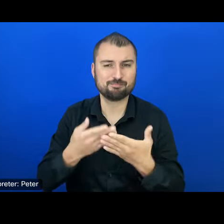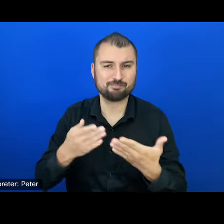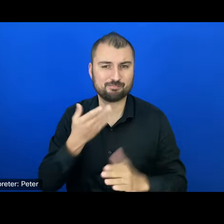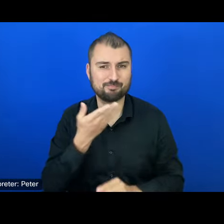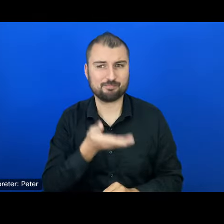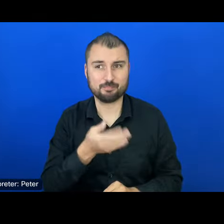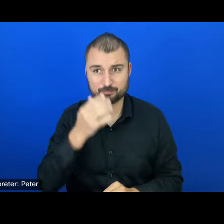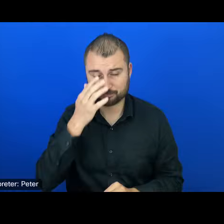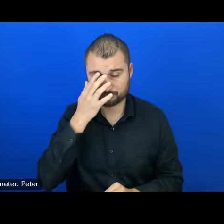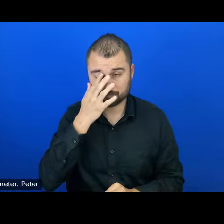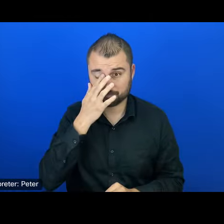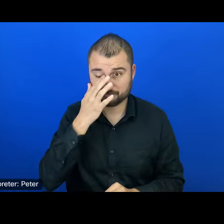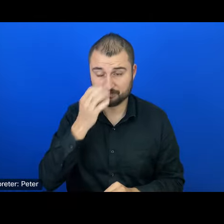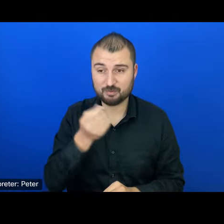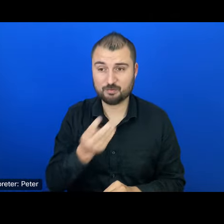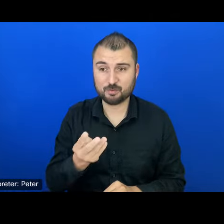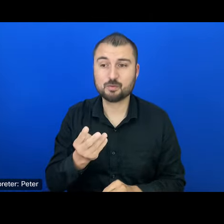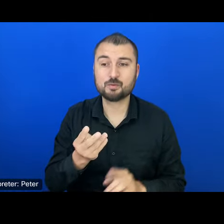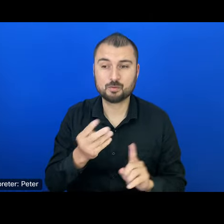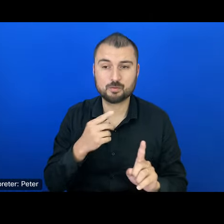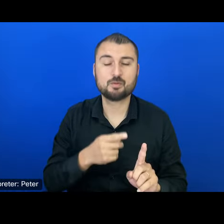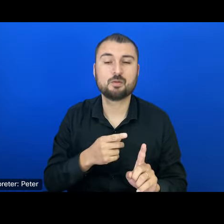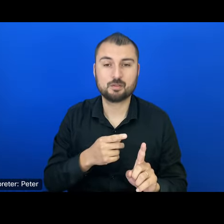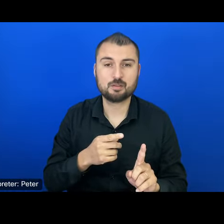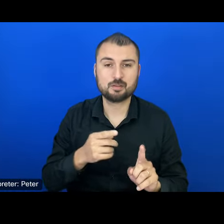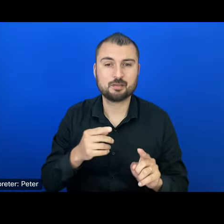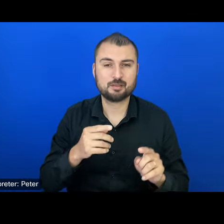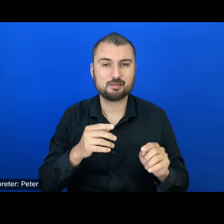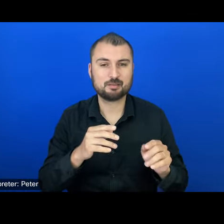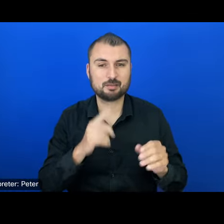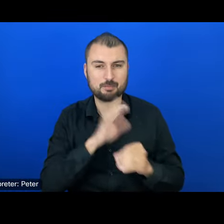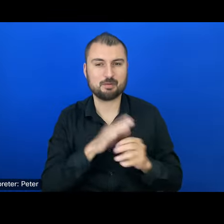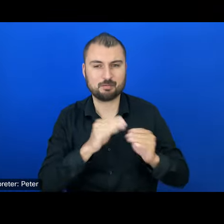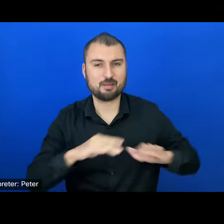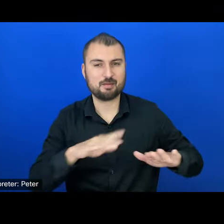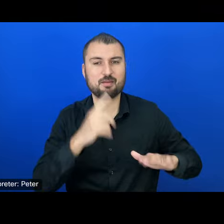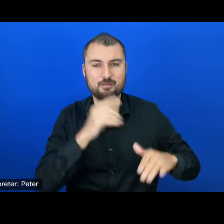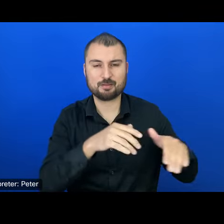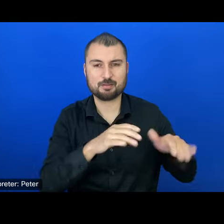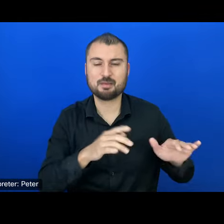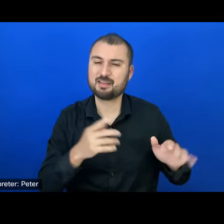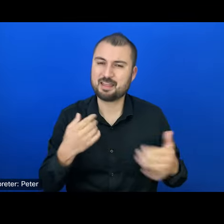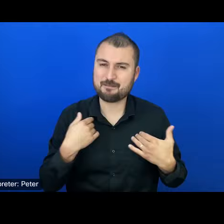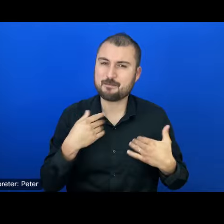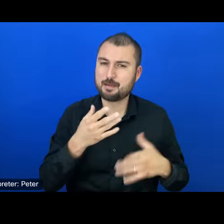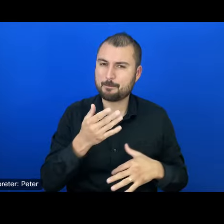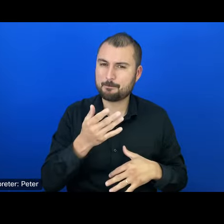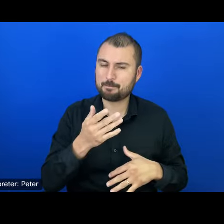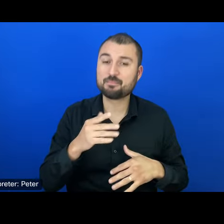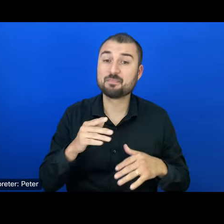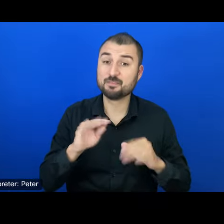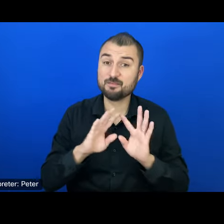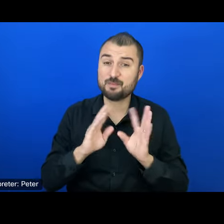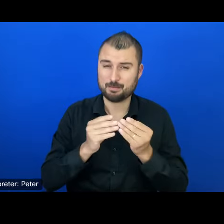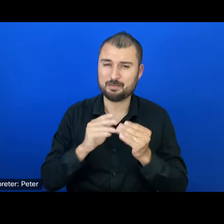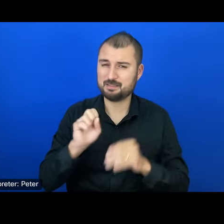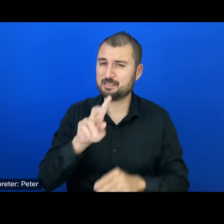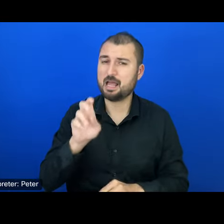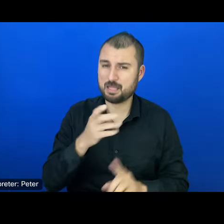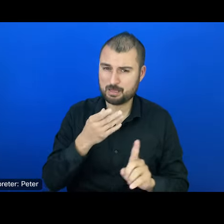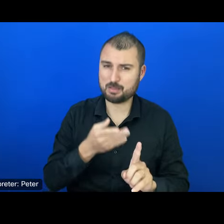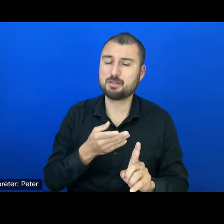the cemetery committal shelters to place, it's a family-style bathroom, basically, out at the committal